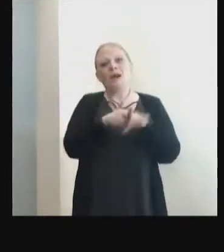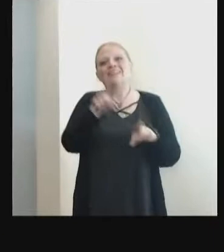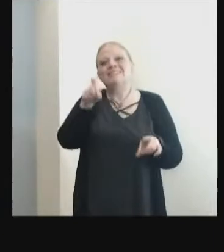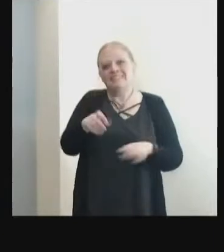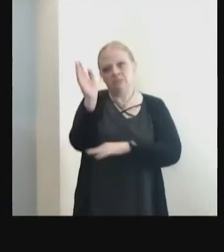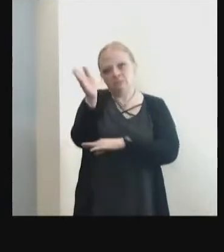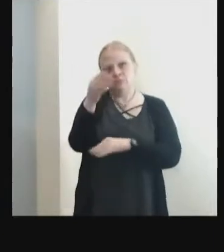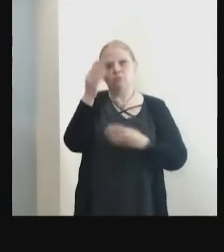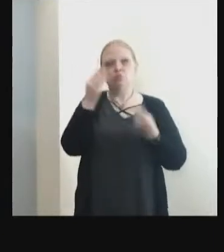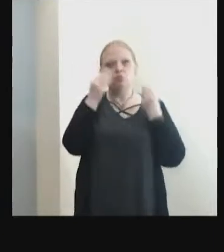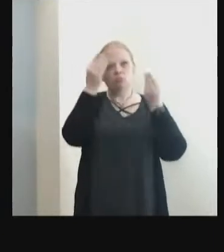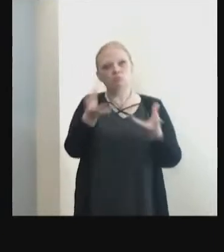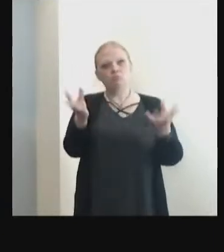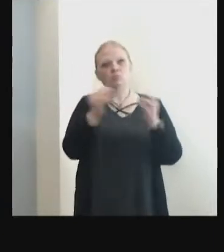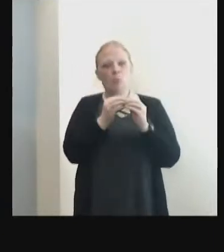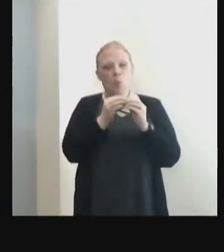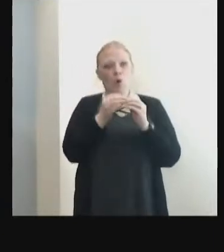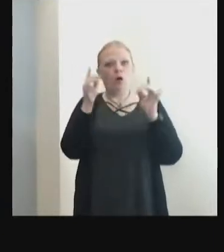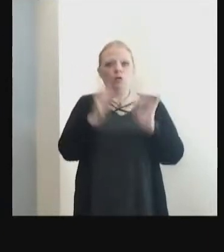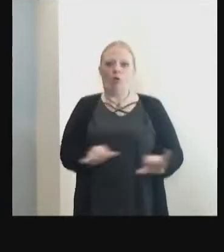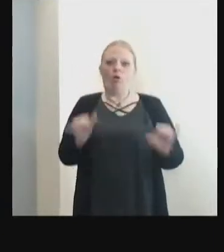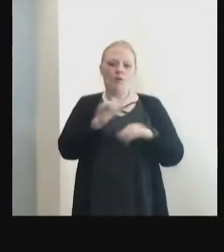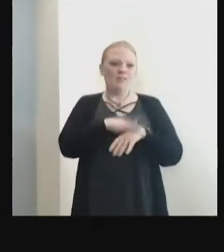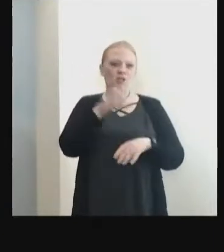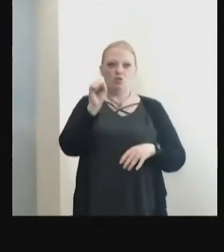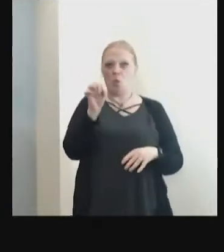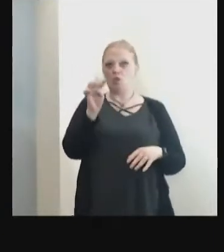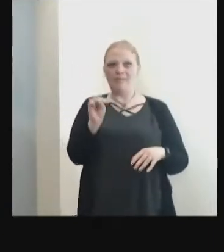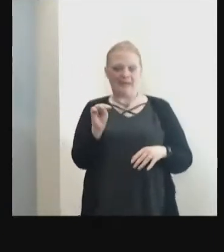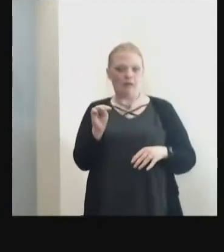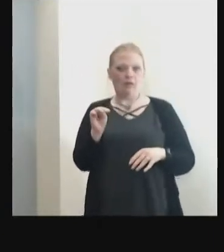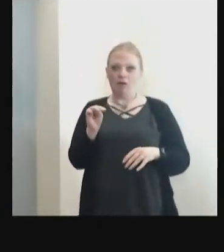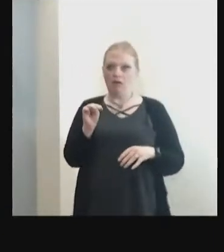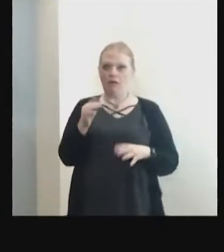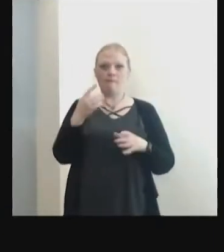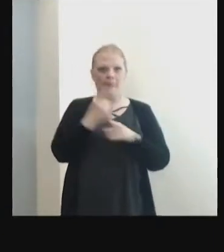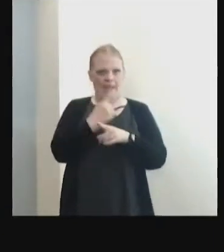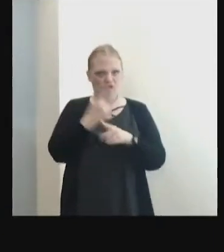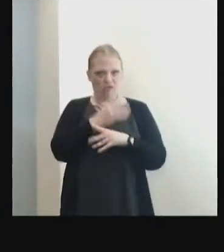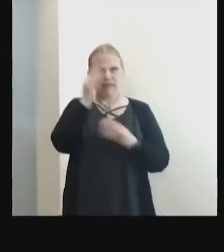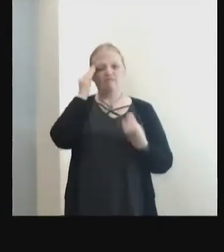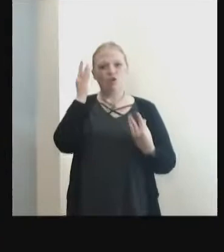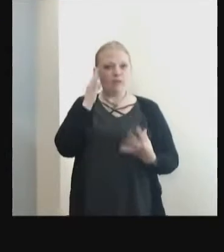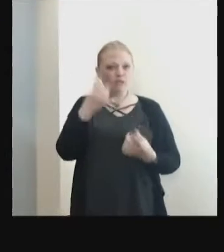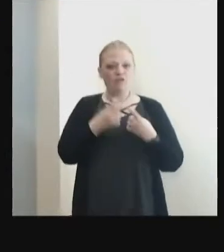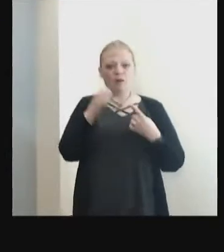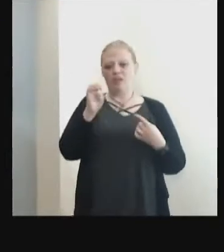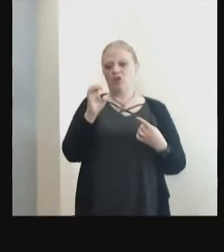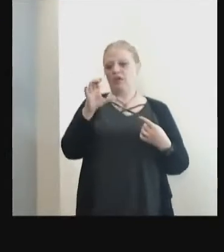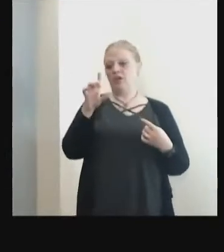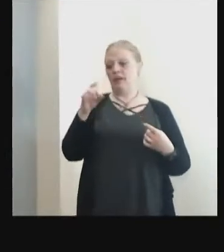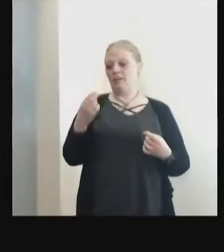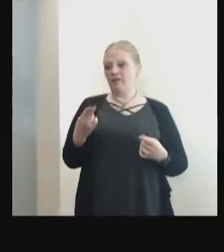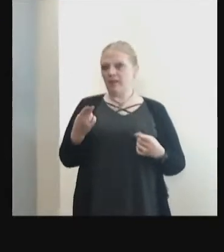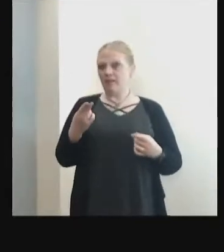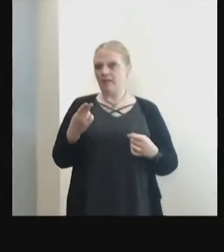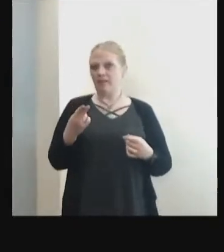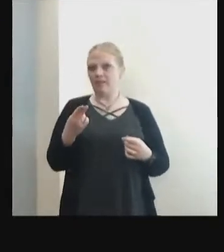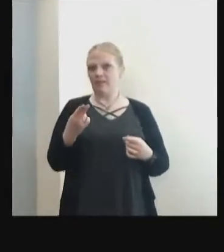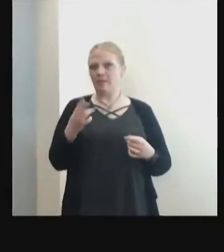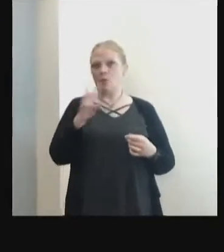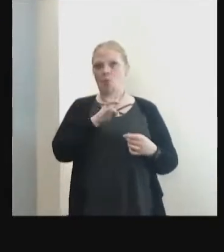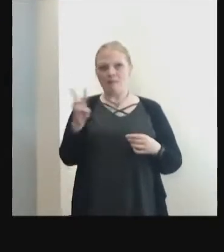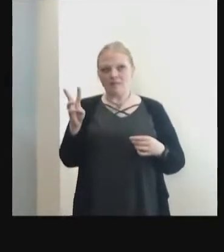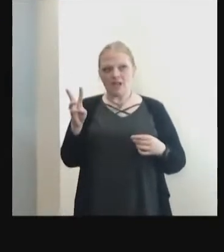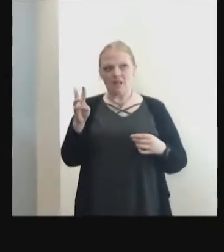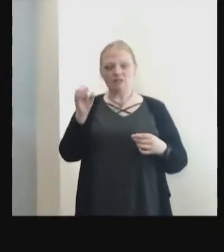We'll provide additional information as always on our social media sites. You can get accurate information from the Erie County Department of Health on the